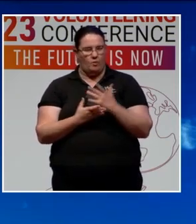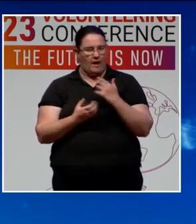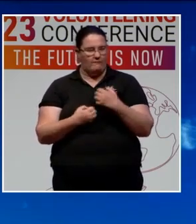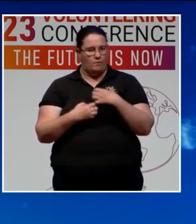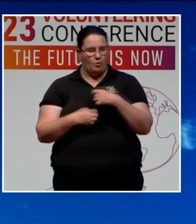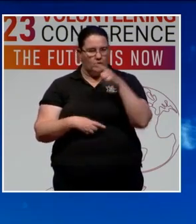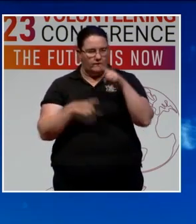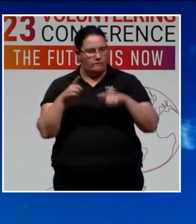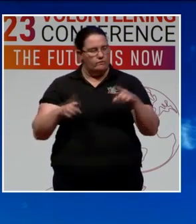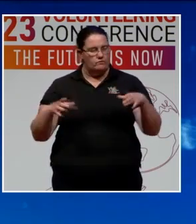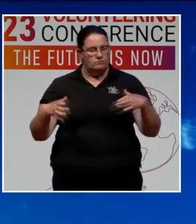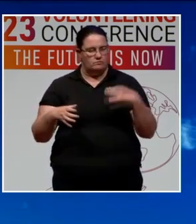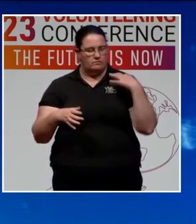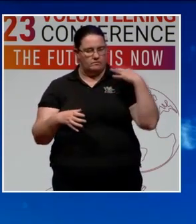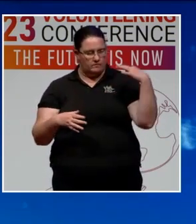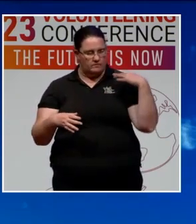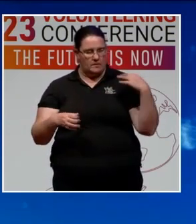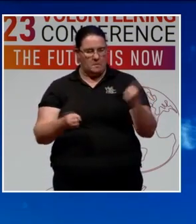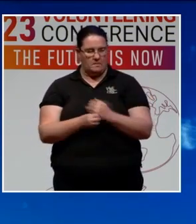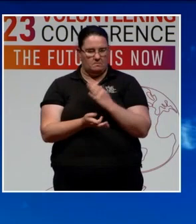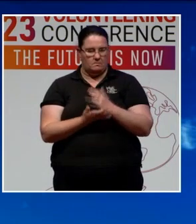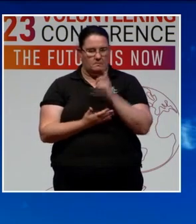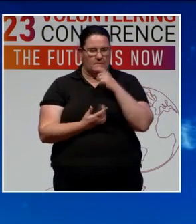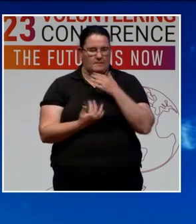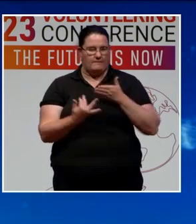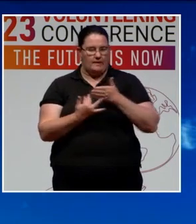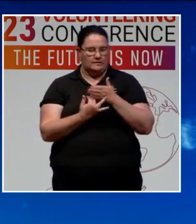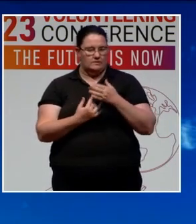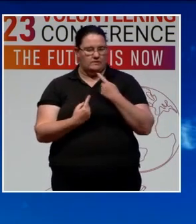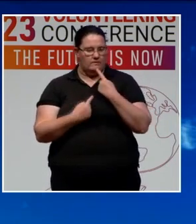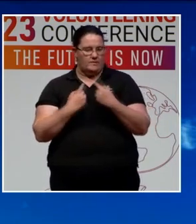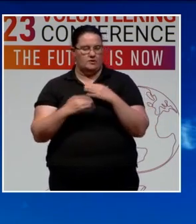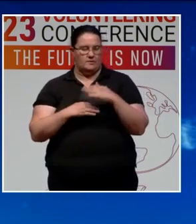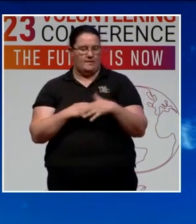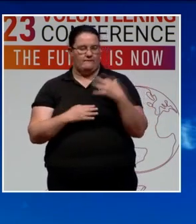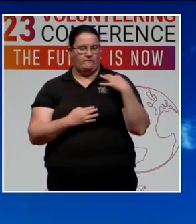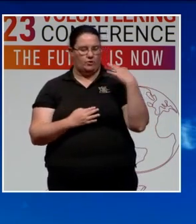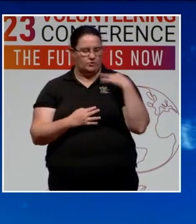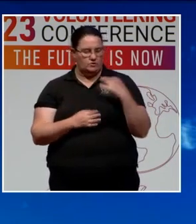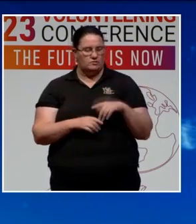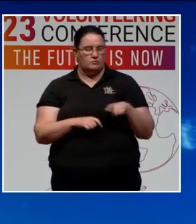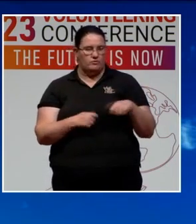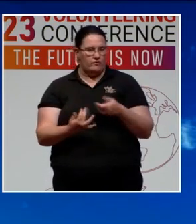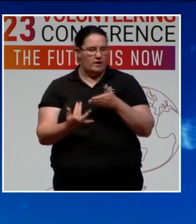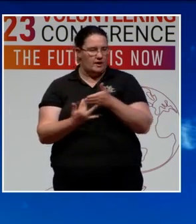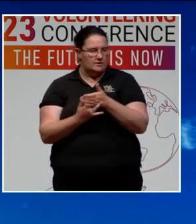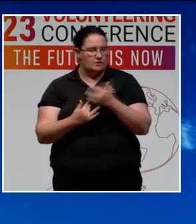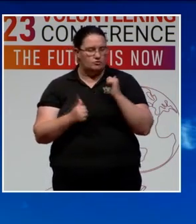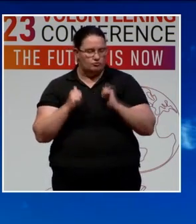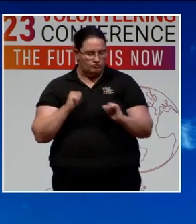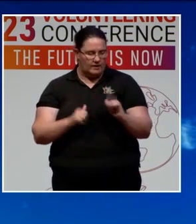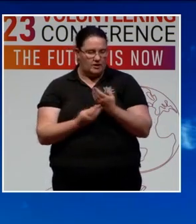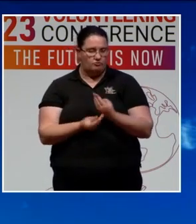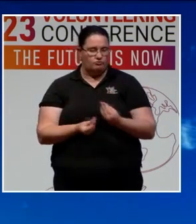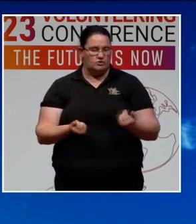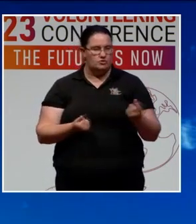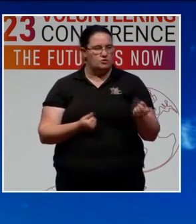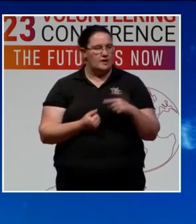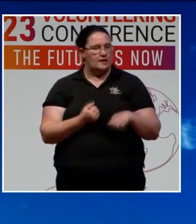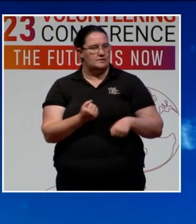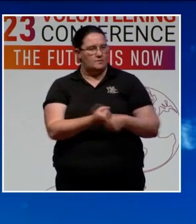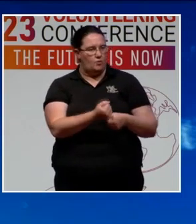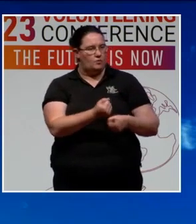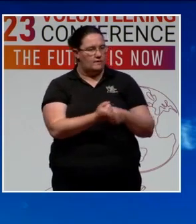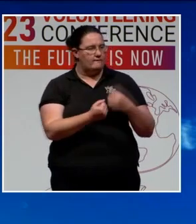improving access to information on volunteering, providing access to training, resources and support volunteers